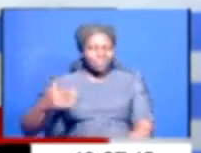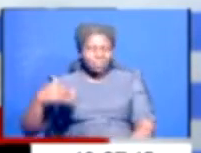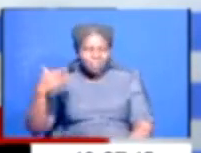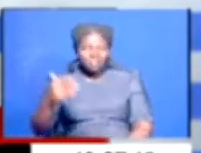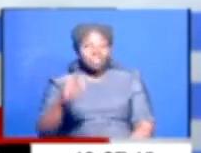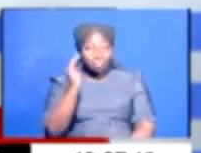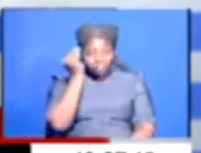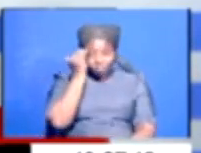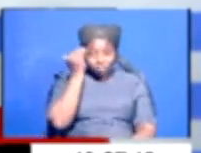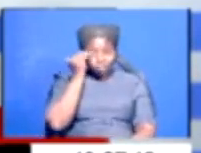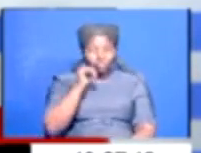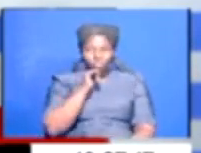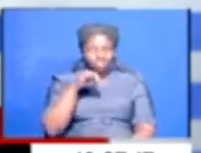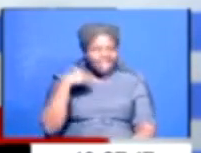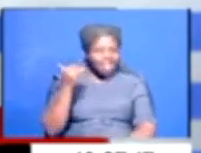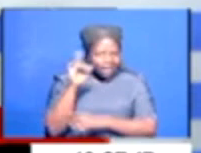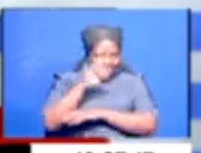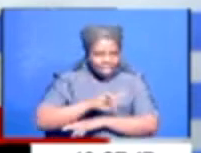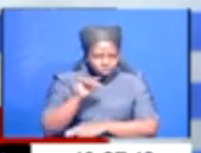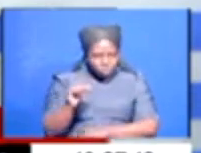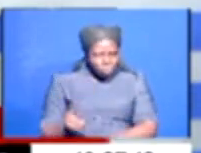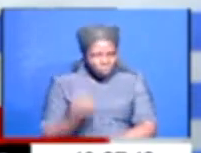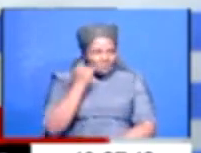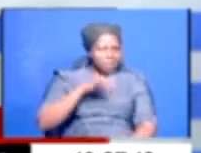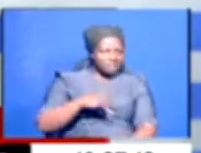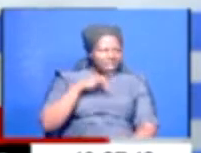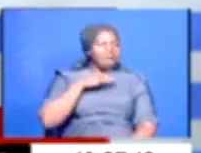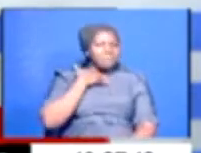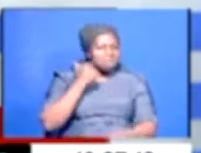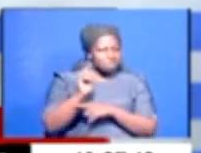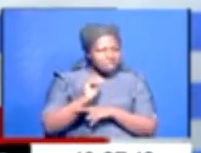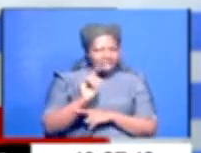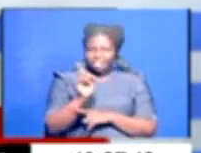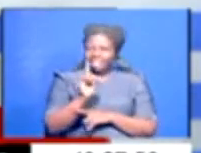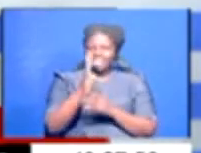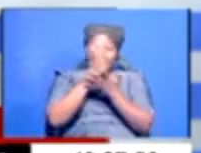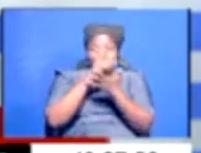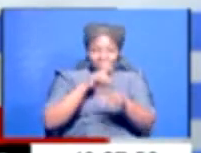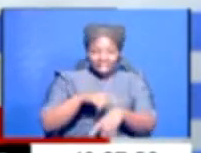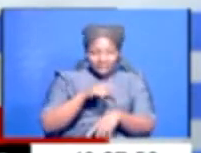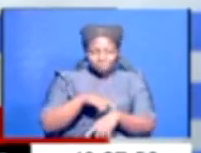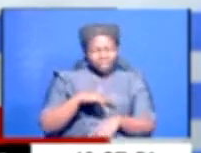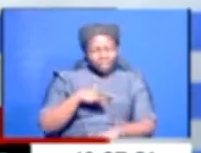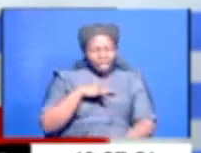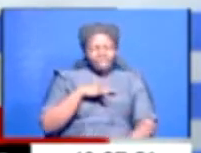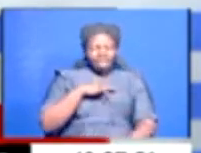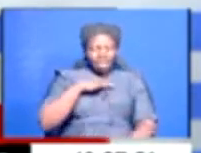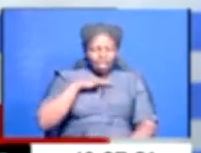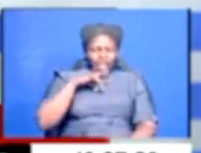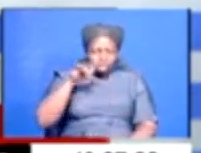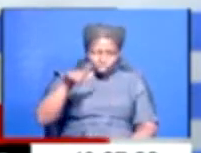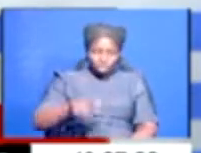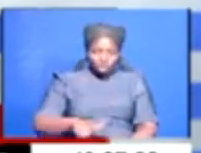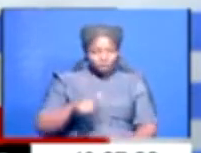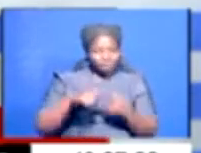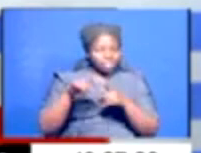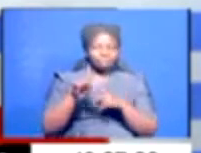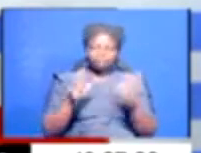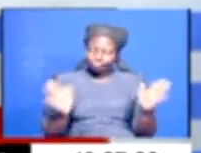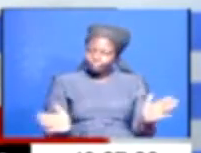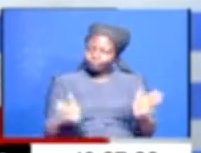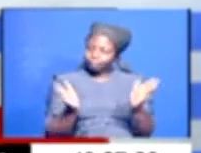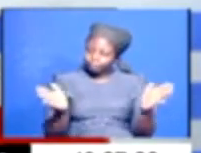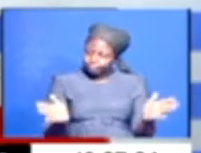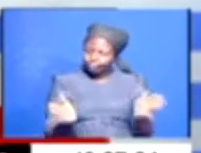not every day you will wake up in the moods of training. Sometimes you are down, but she always encourages you.